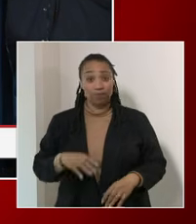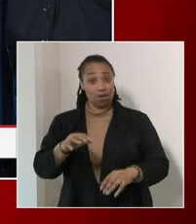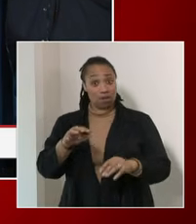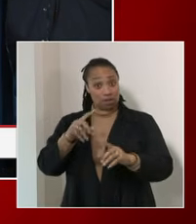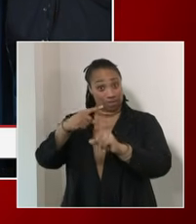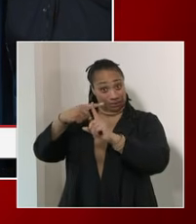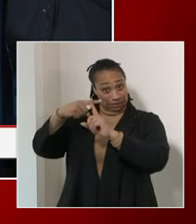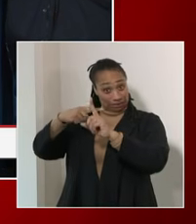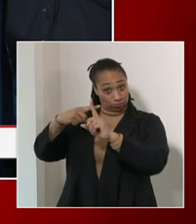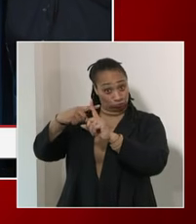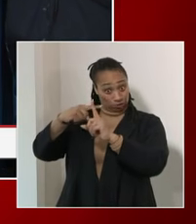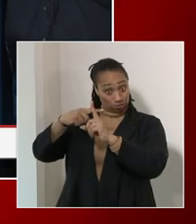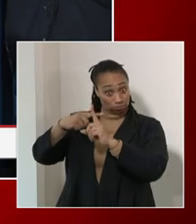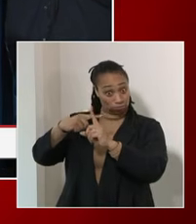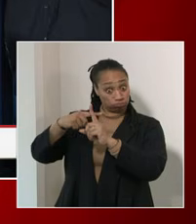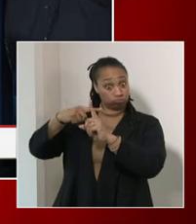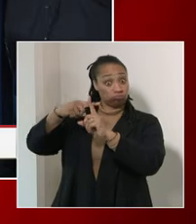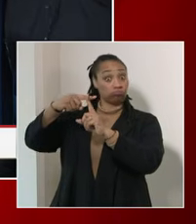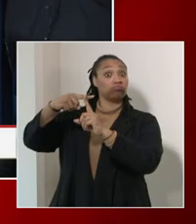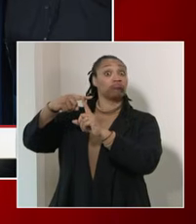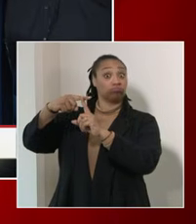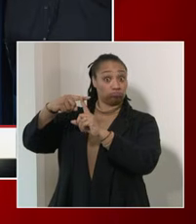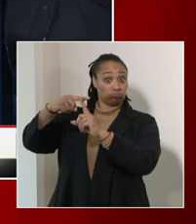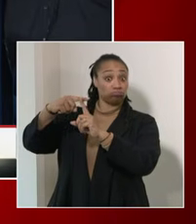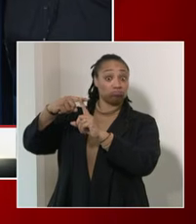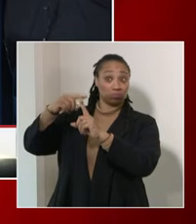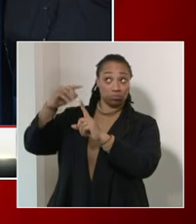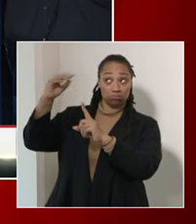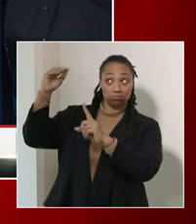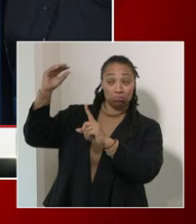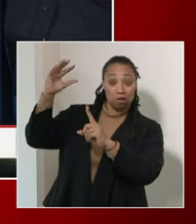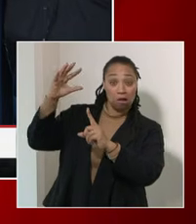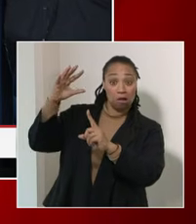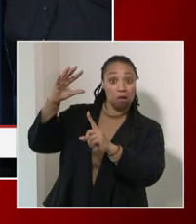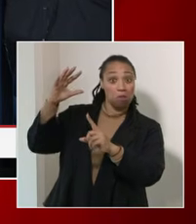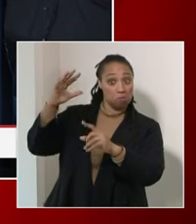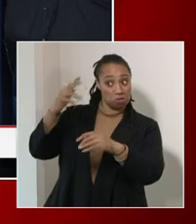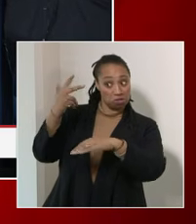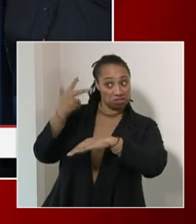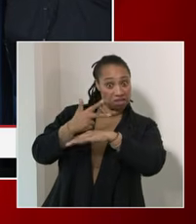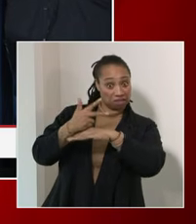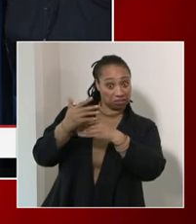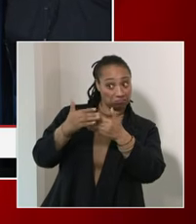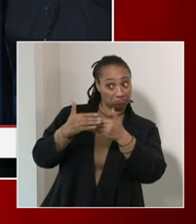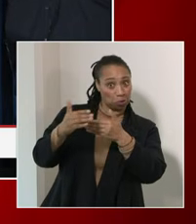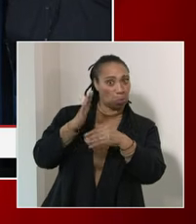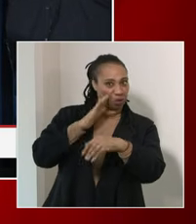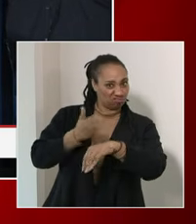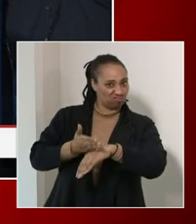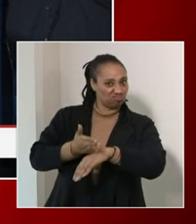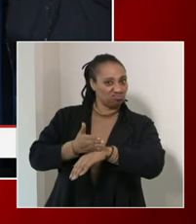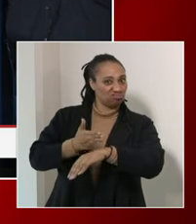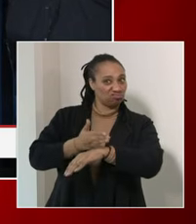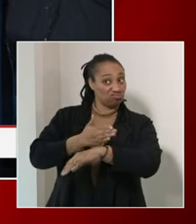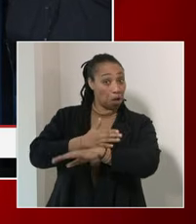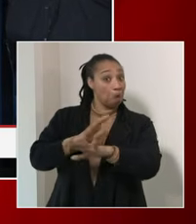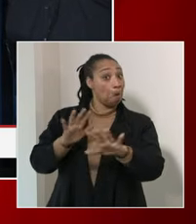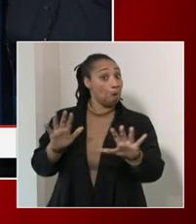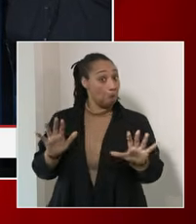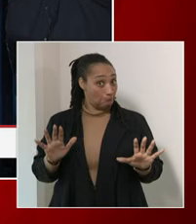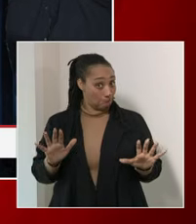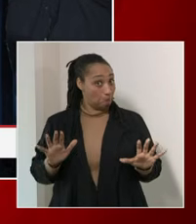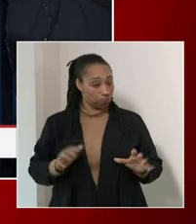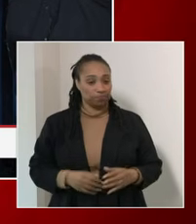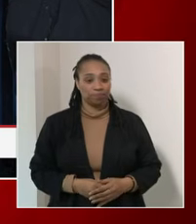this stretch of 3 days are the most favorable temperatures to do that. And then if I could just have one more Sure.